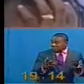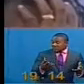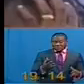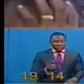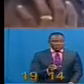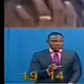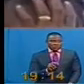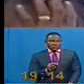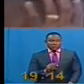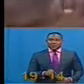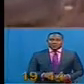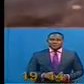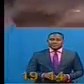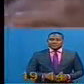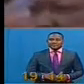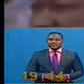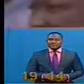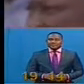Mr. Chairman.